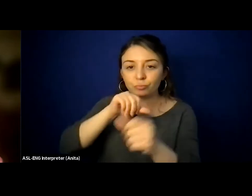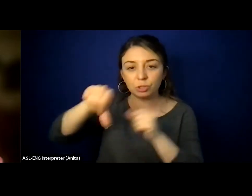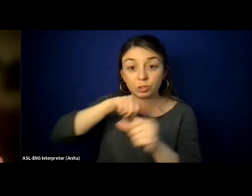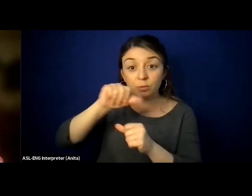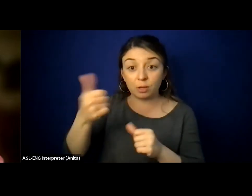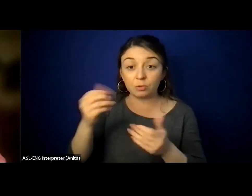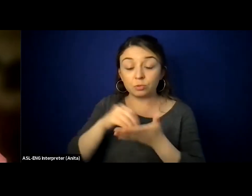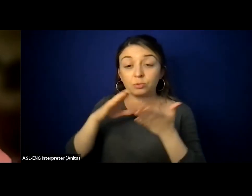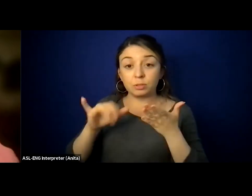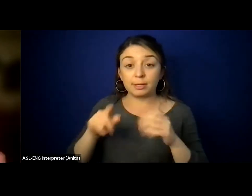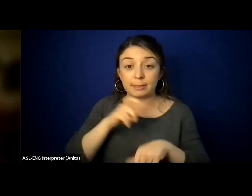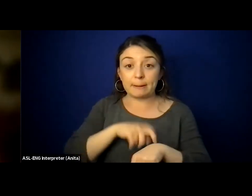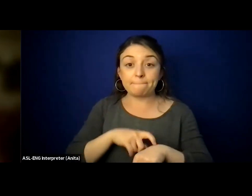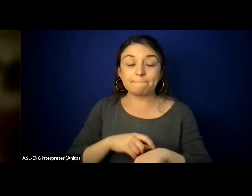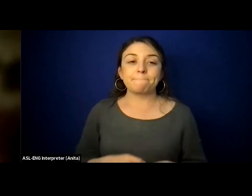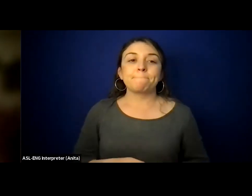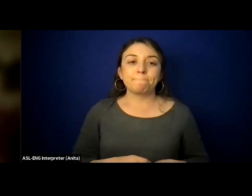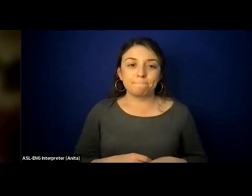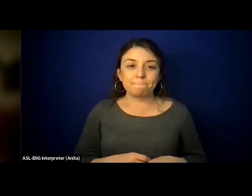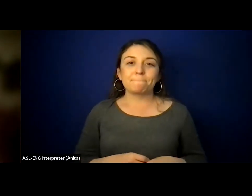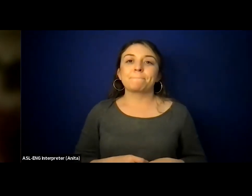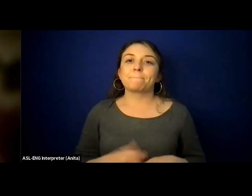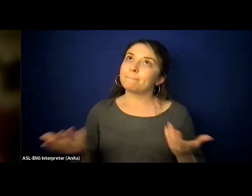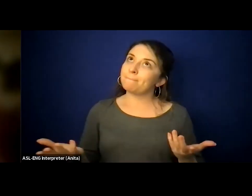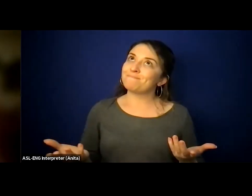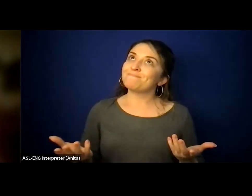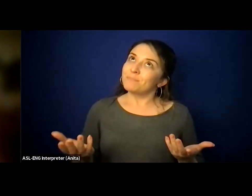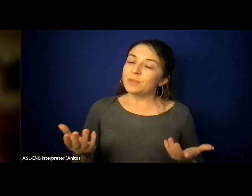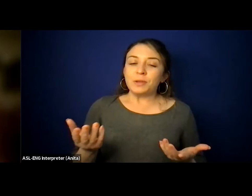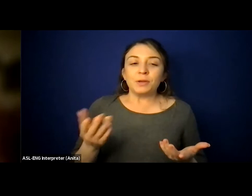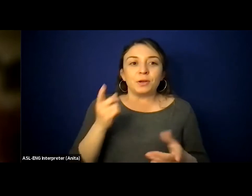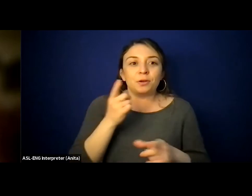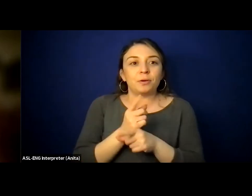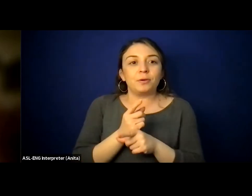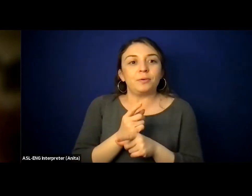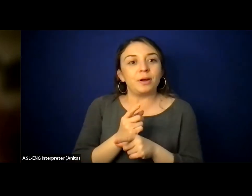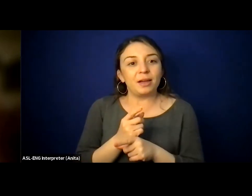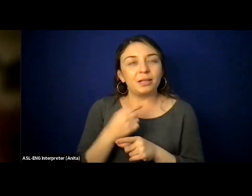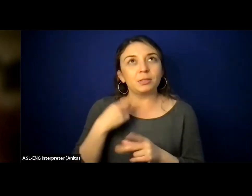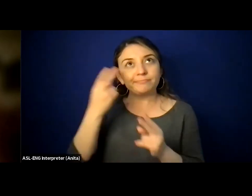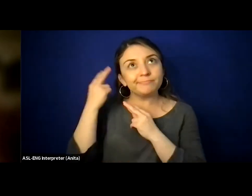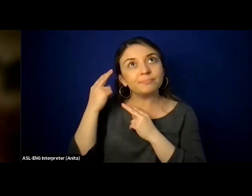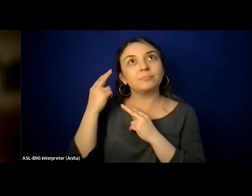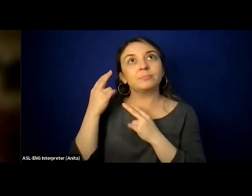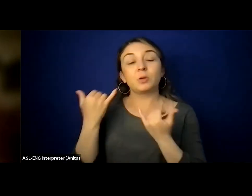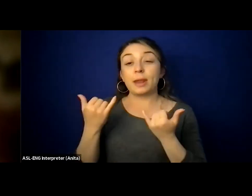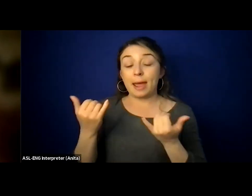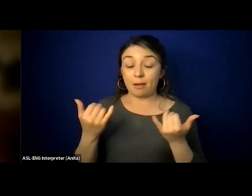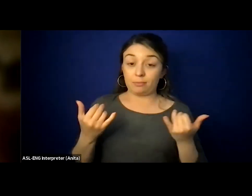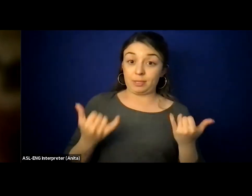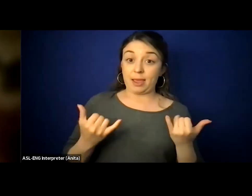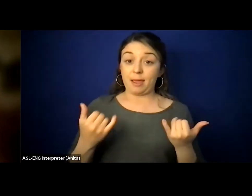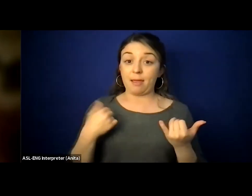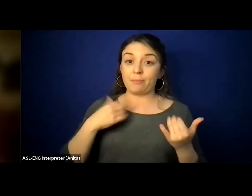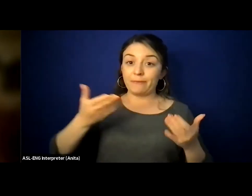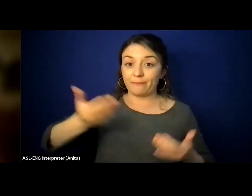Okay, that's great, Sandy. So at the risk of, inviting Paul Longmore's ghost